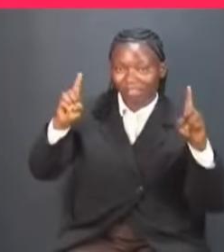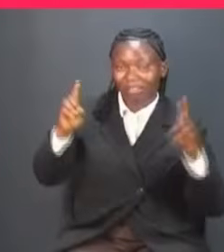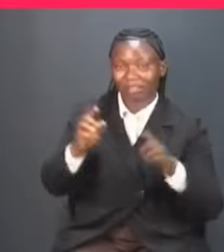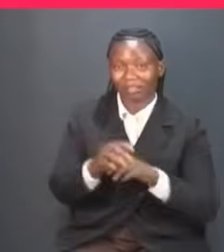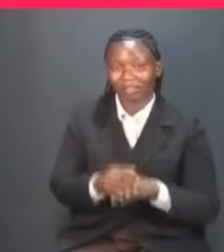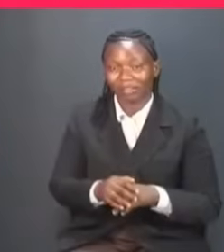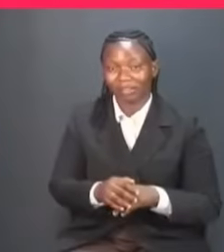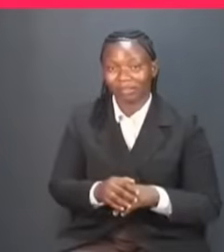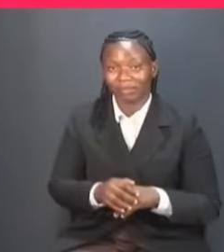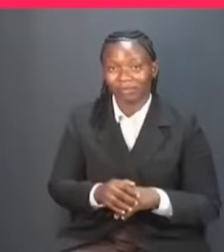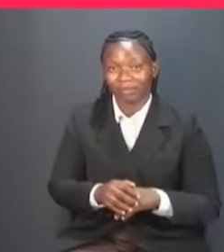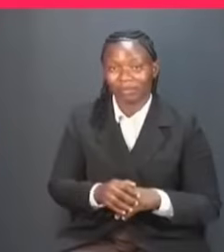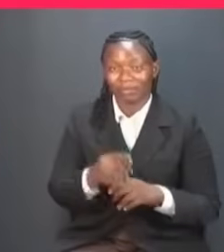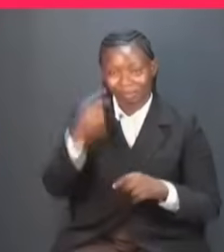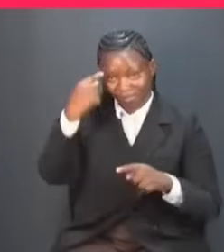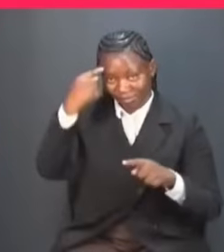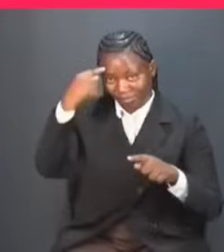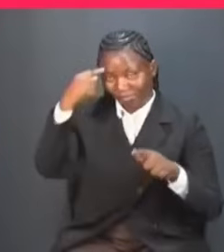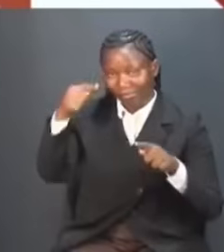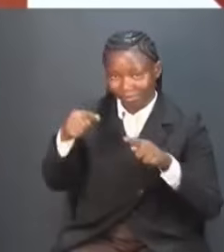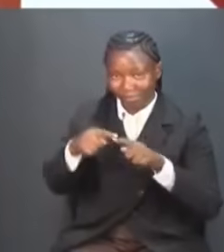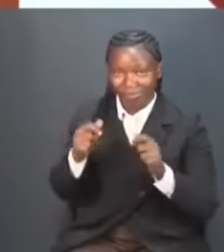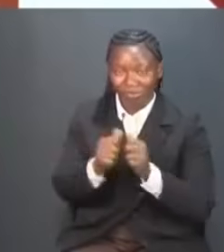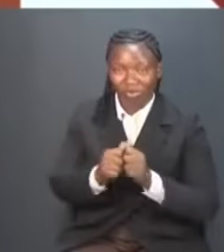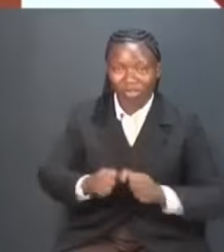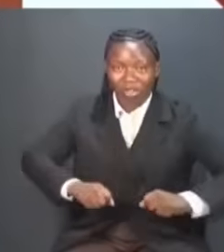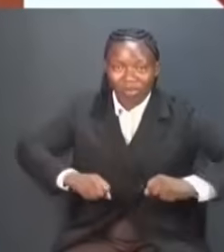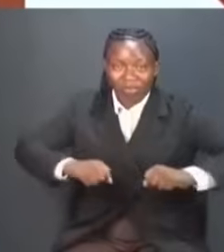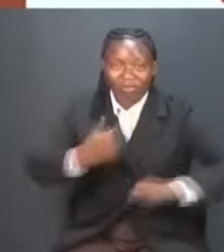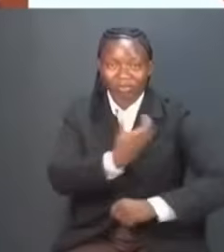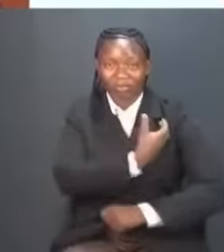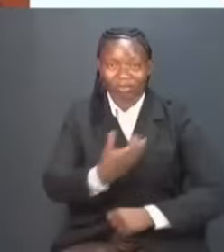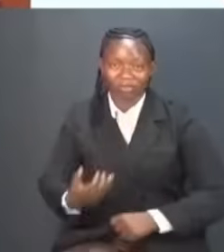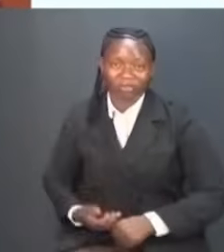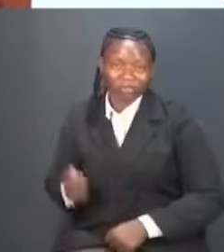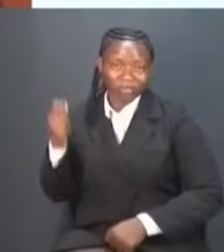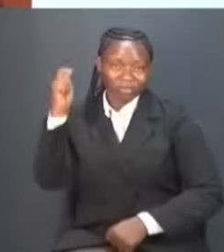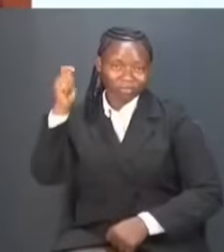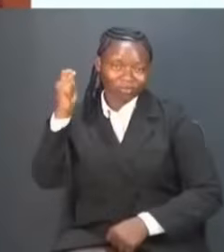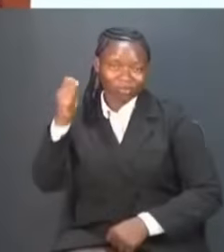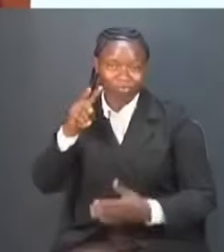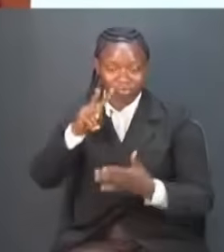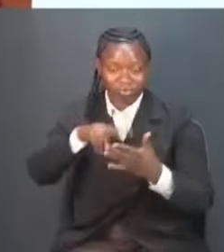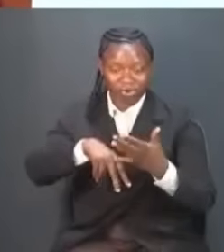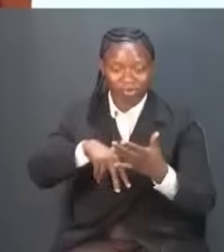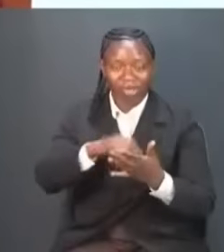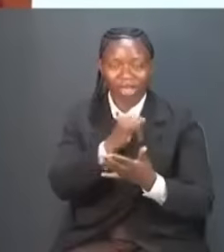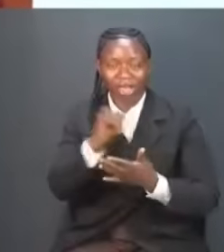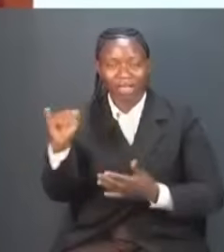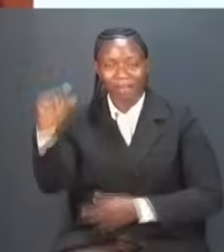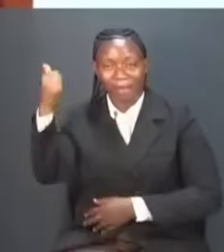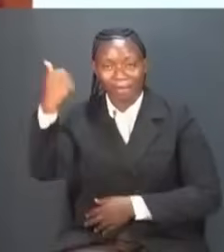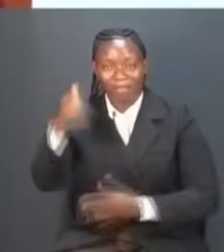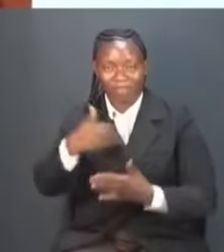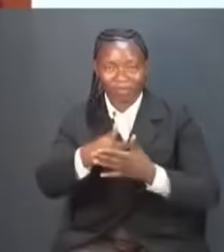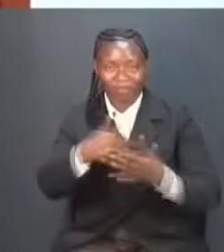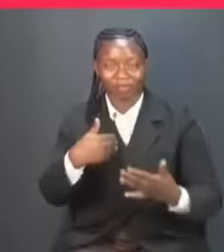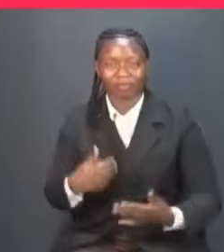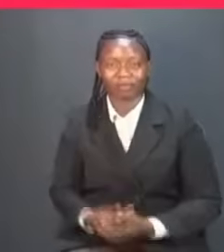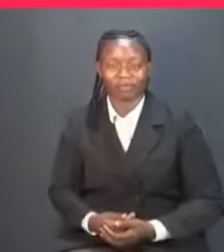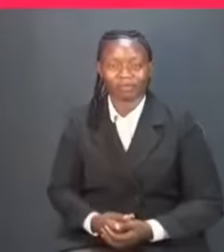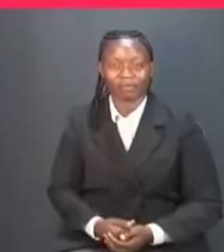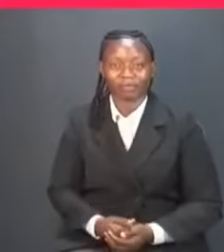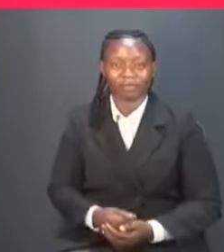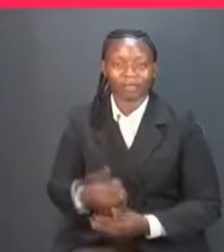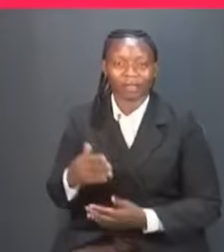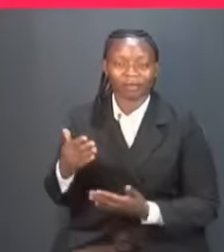And so I agree with the Majority Chief Whip, we should take item 10 first, which is presentation